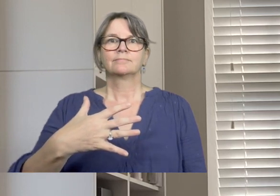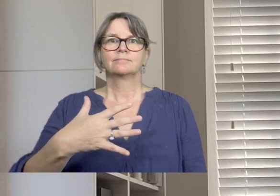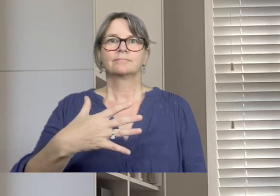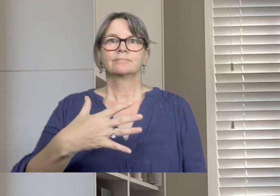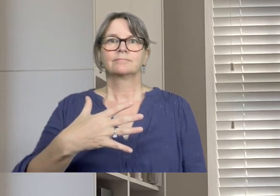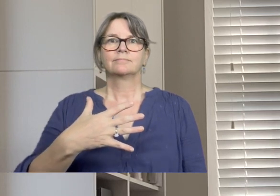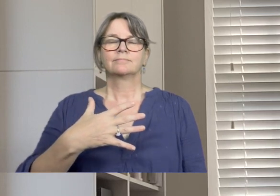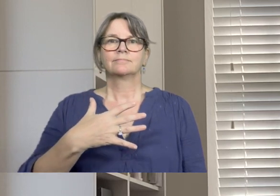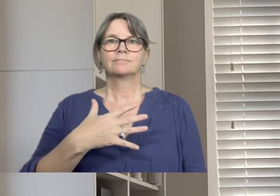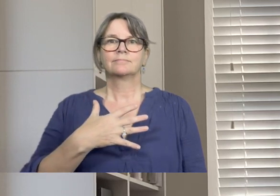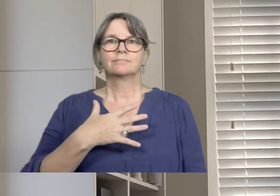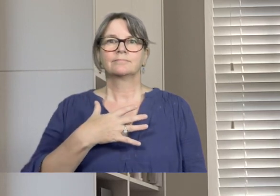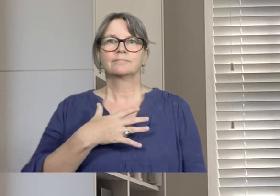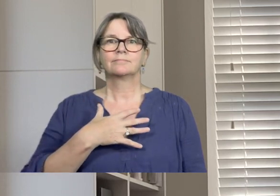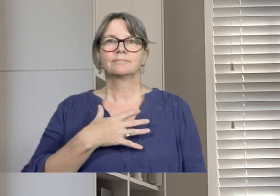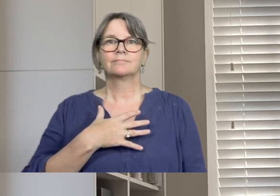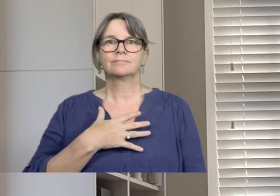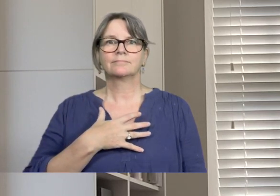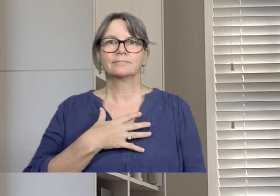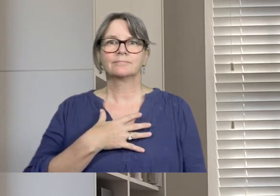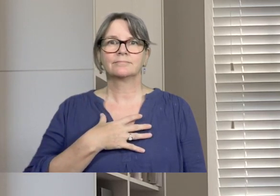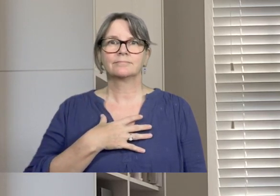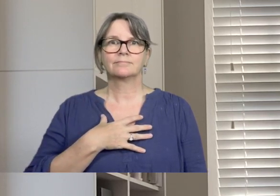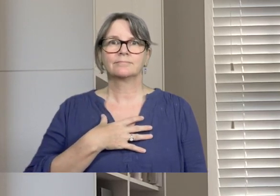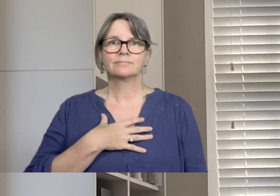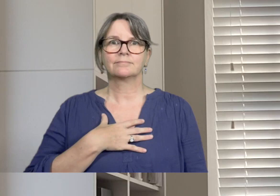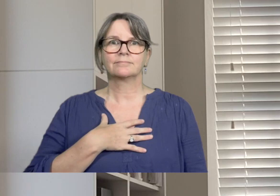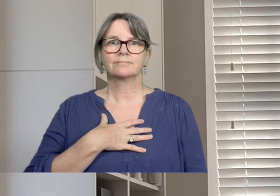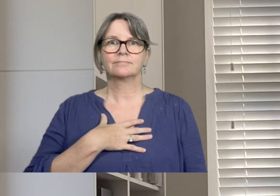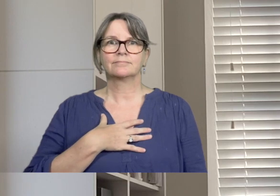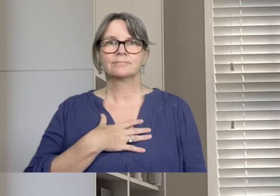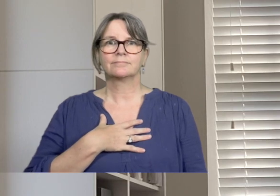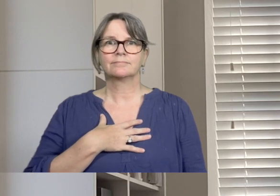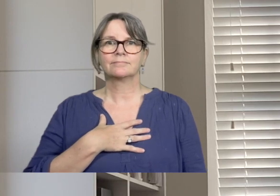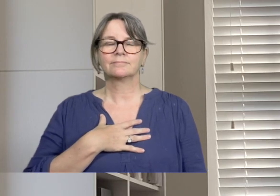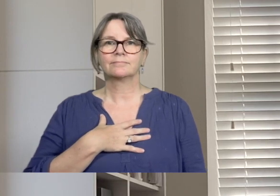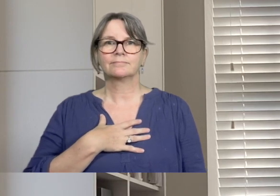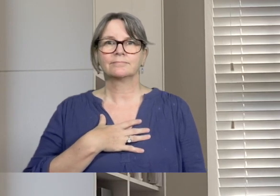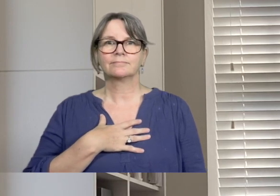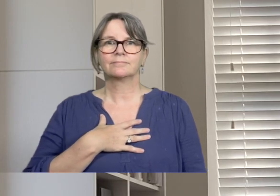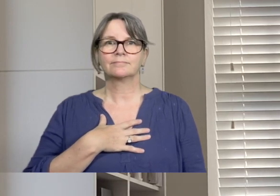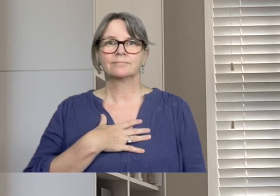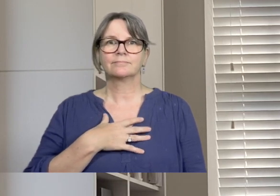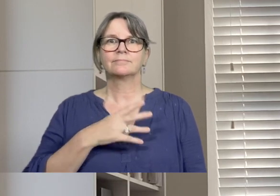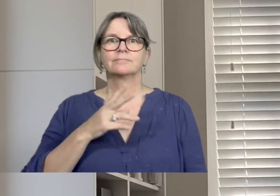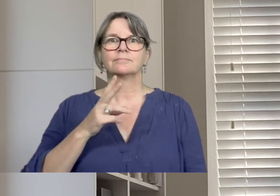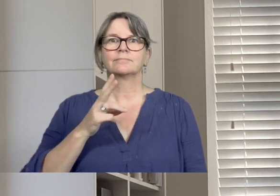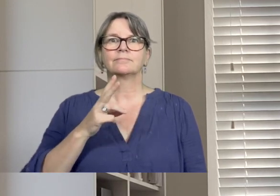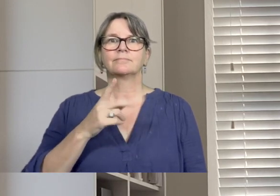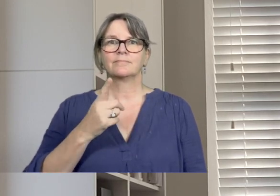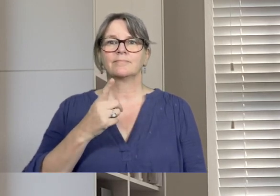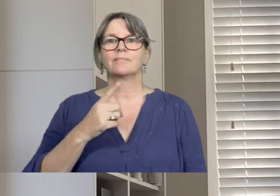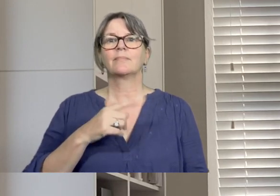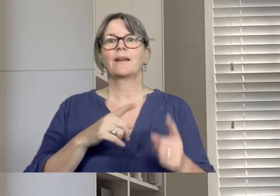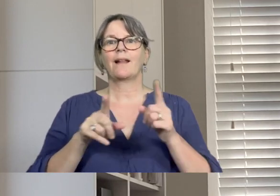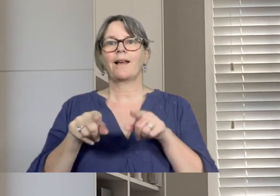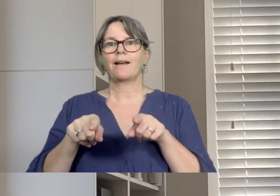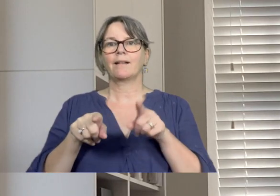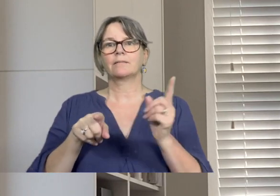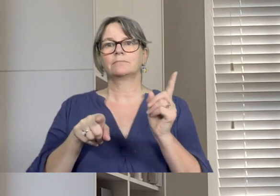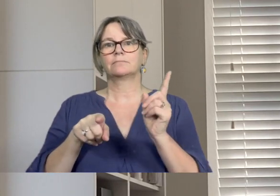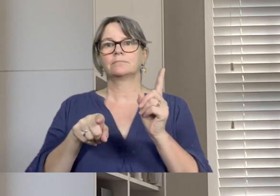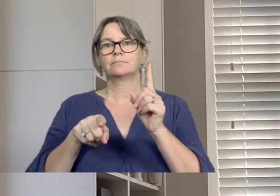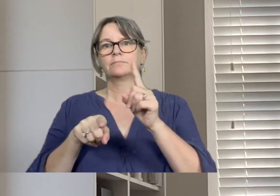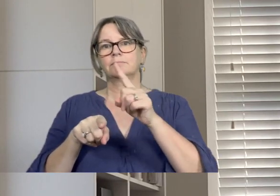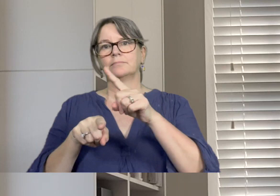And then we're going to return back into our parallel. We're going to pull that big toe towards us, little toe up towards the ceiling, and then we're going to let that leg